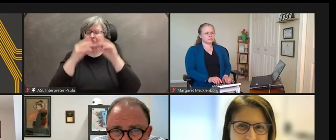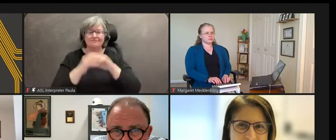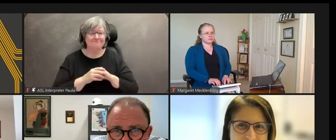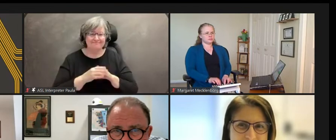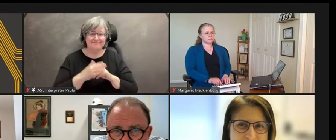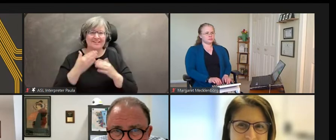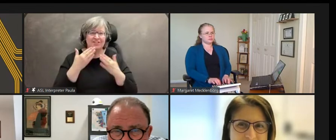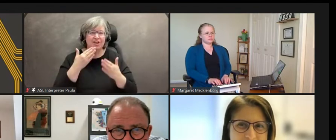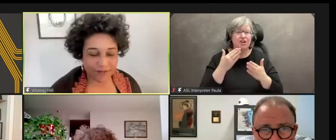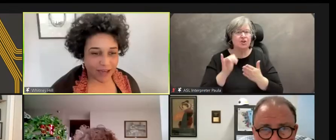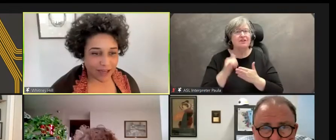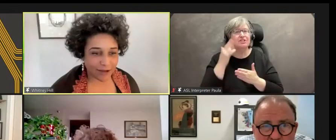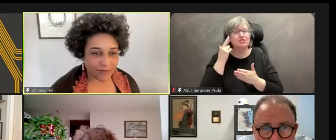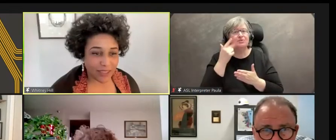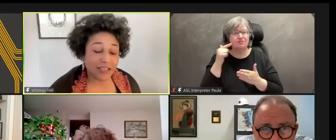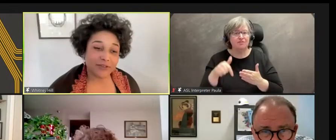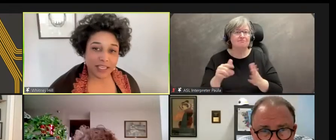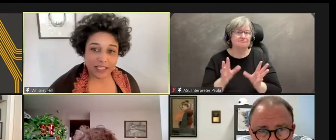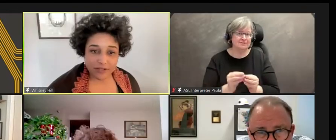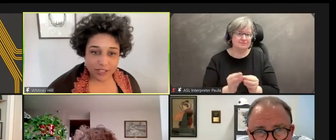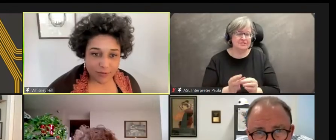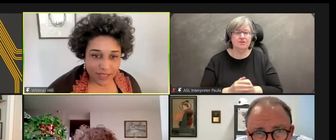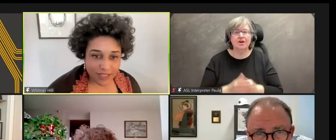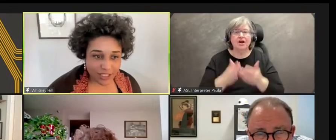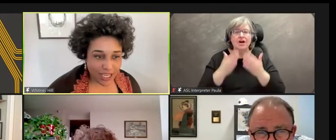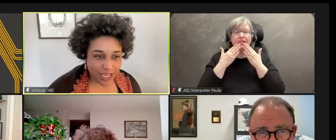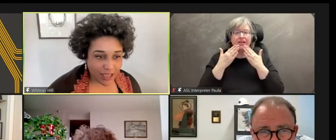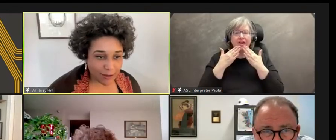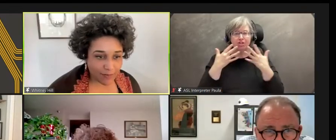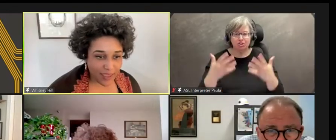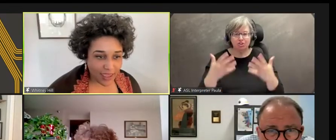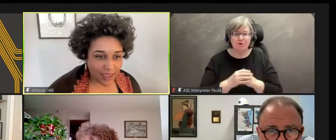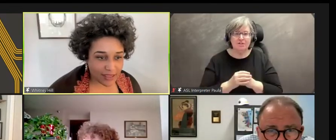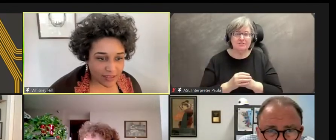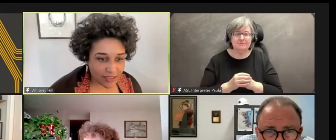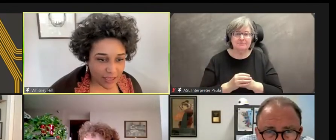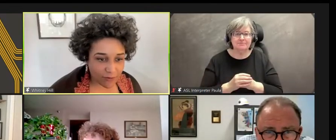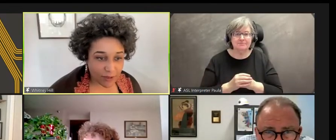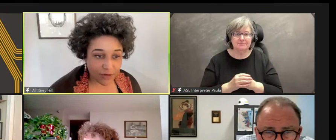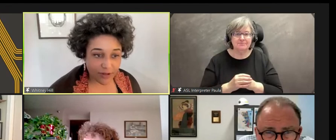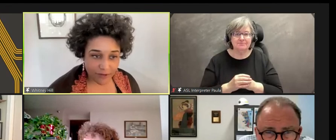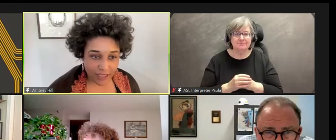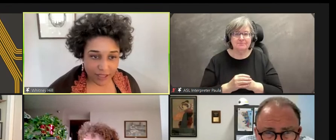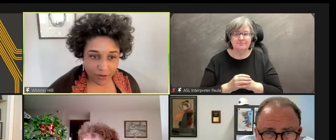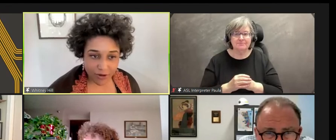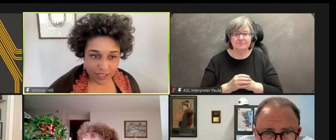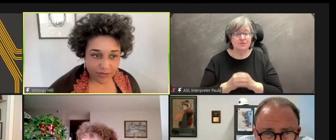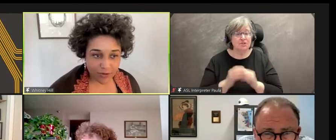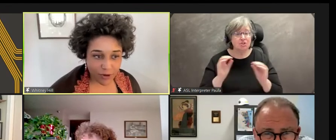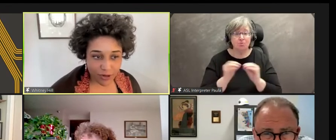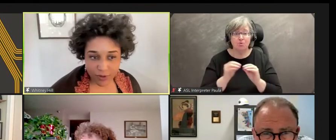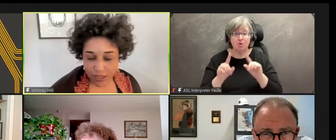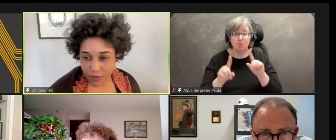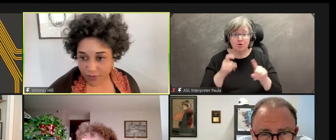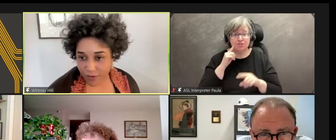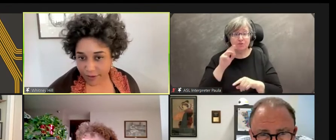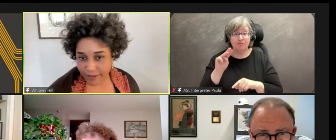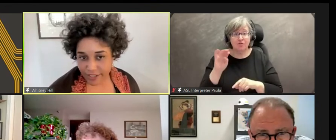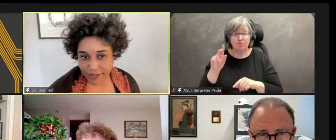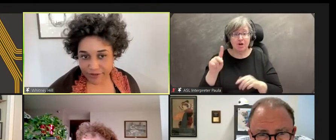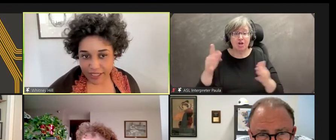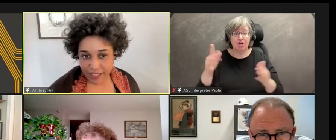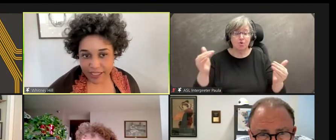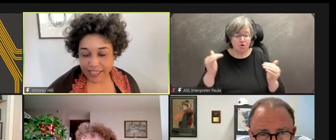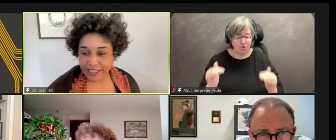have these meetings. It's really informative. So thank you so much. And if we don't have any other questions for Mark, we can move